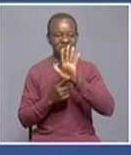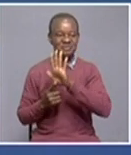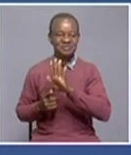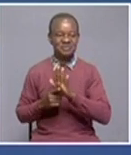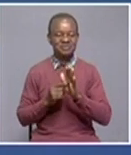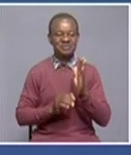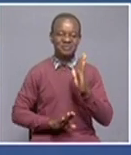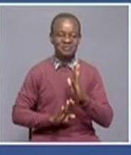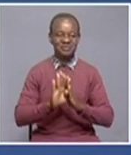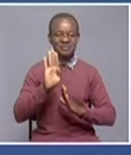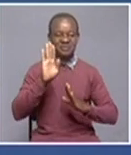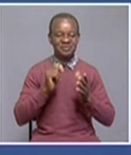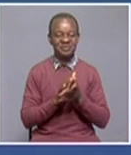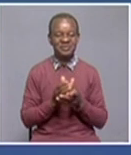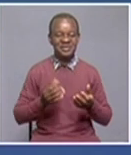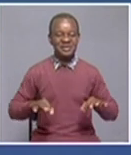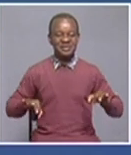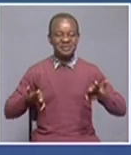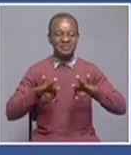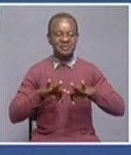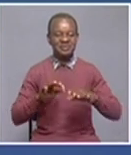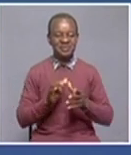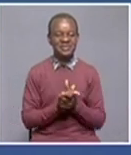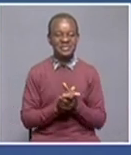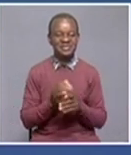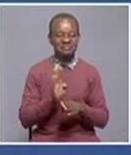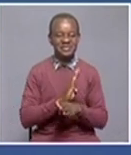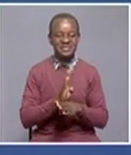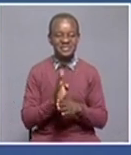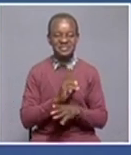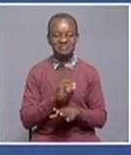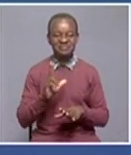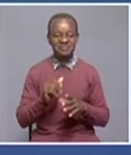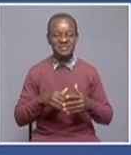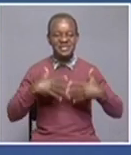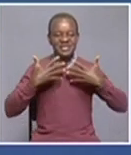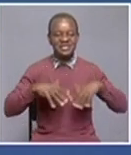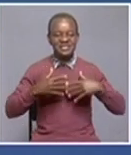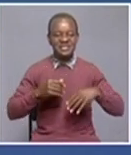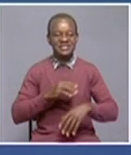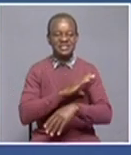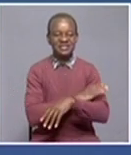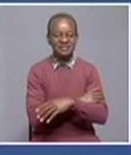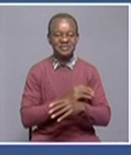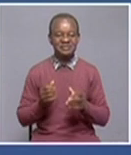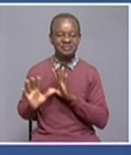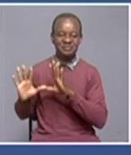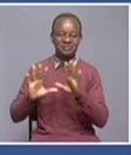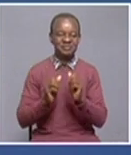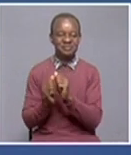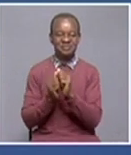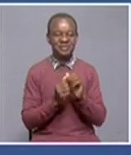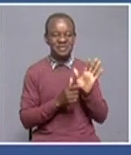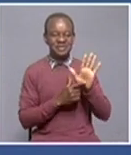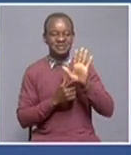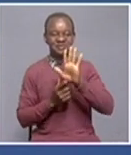sector. It's a platform where farmers, entrepreneurs and industry leaders come together to showcase their latest